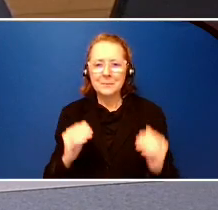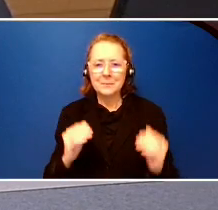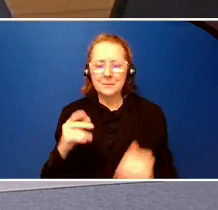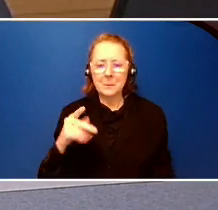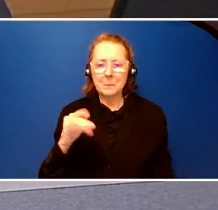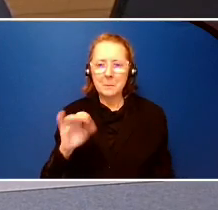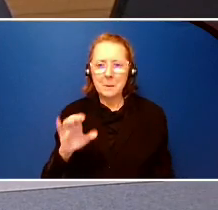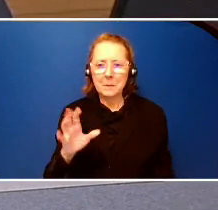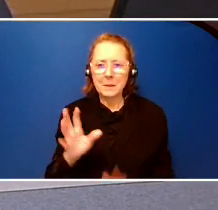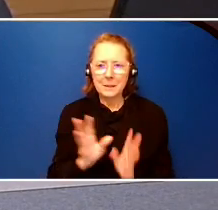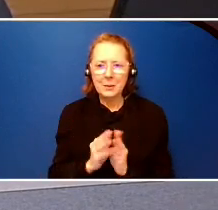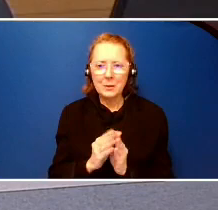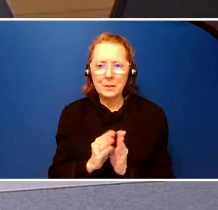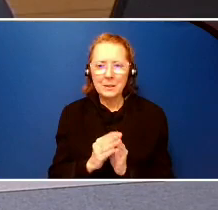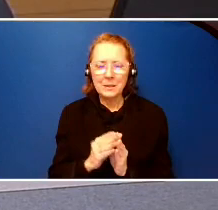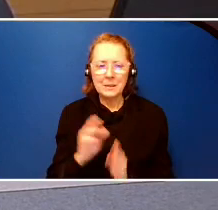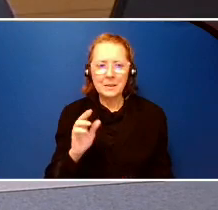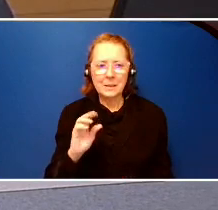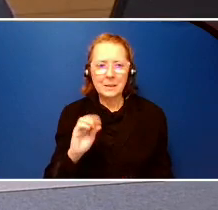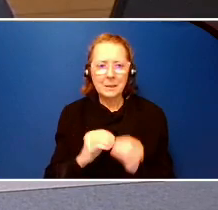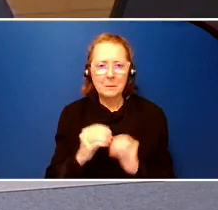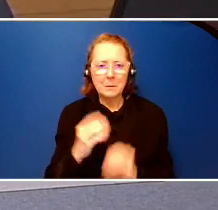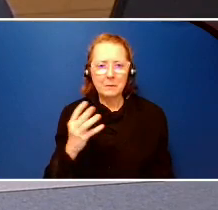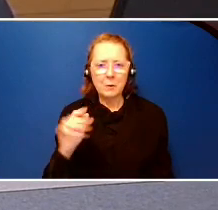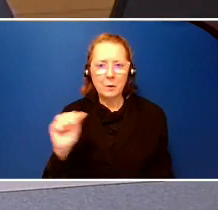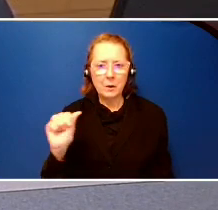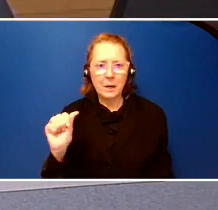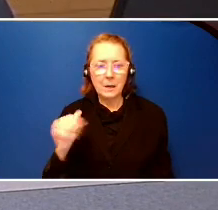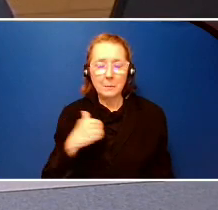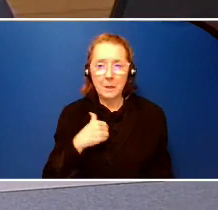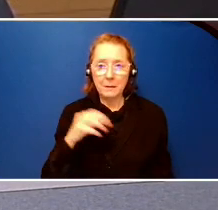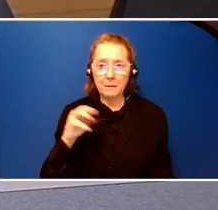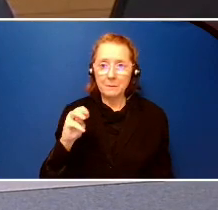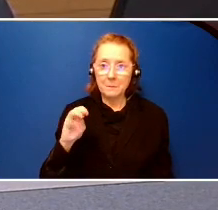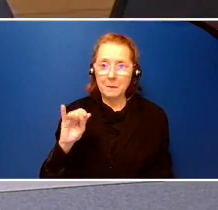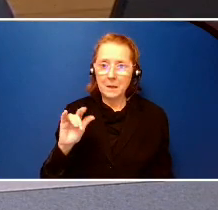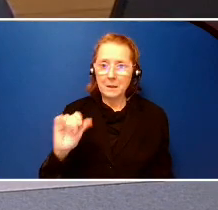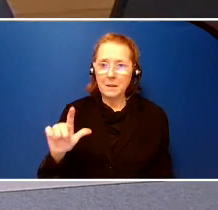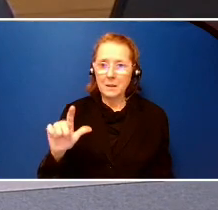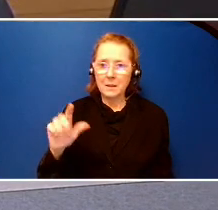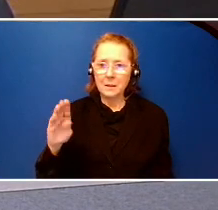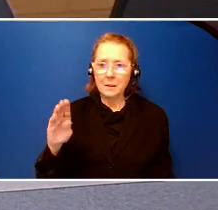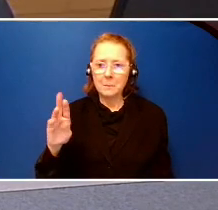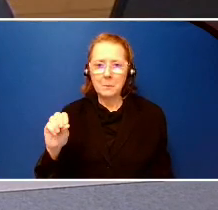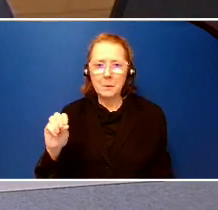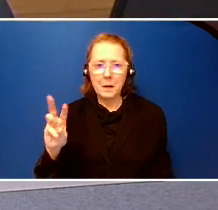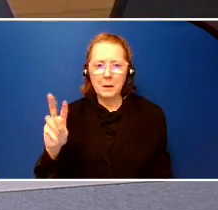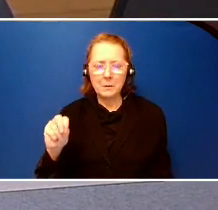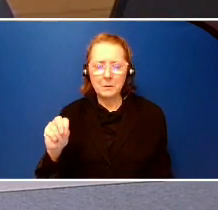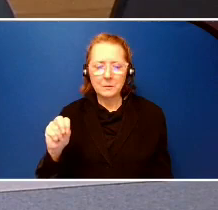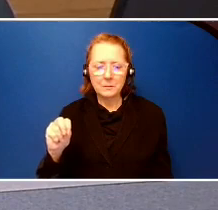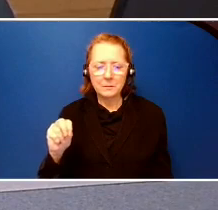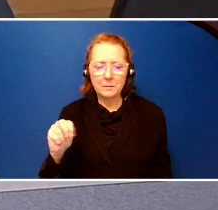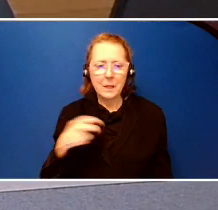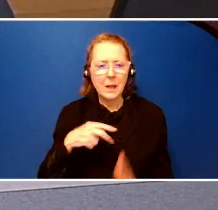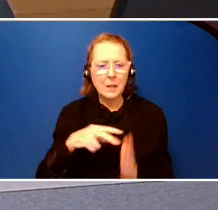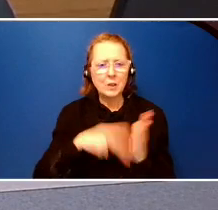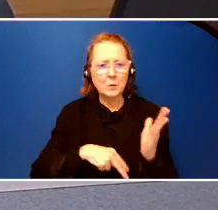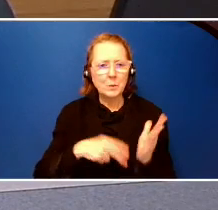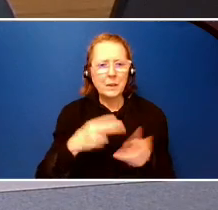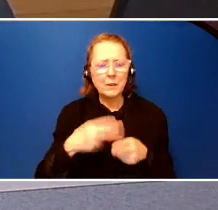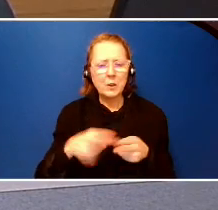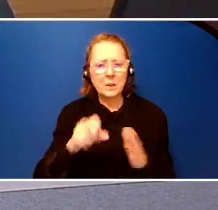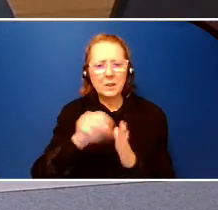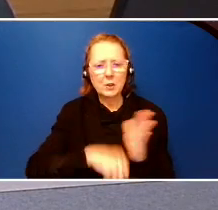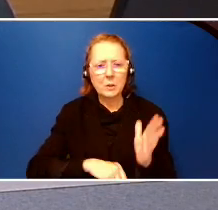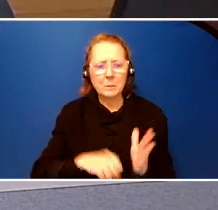4A. And for that, we have Michael Brown. And I'll just read the quick script here. The Salem